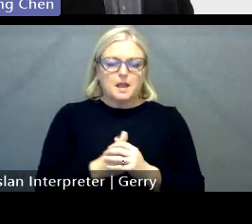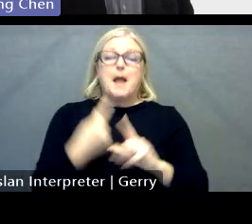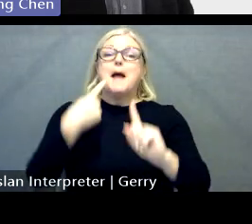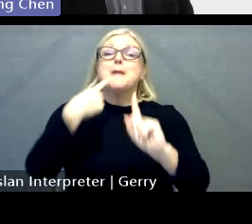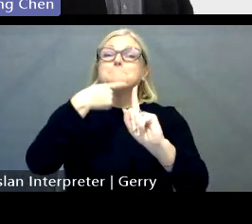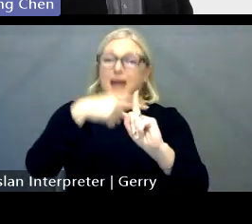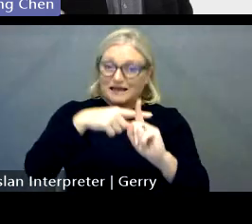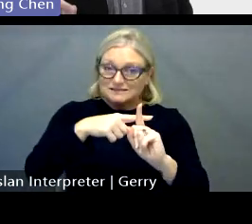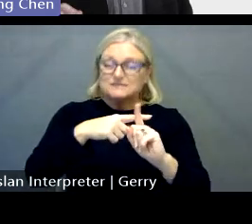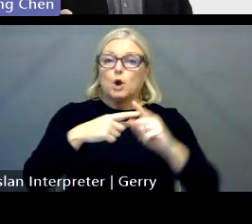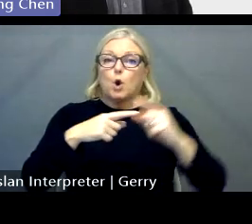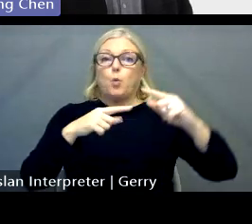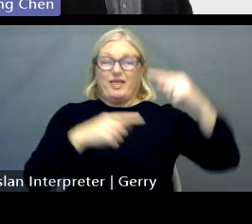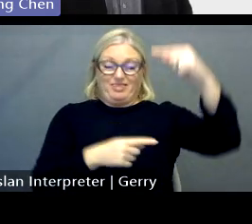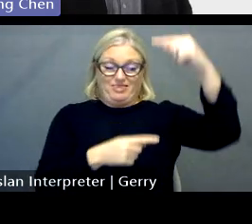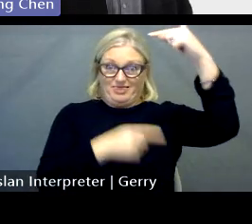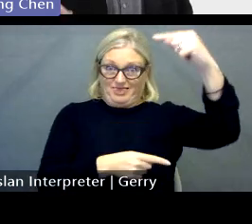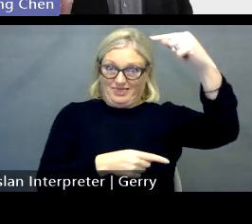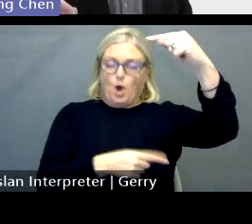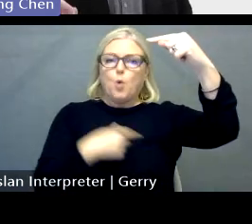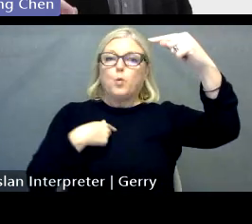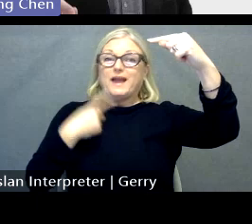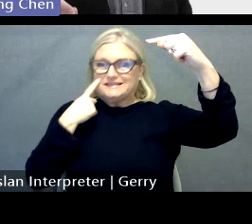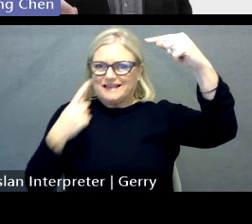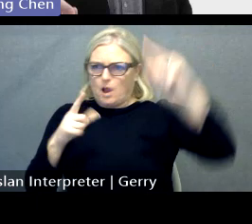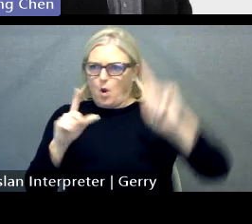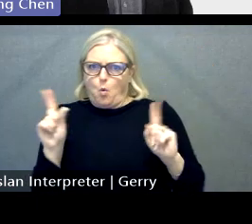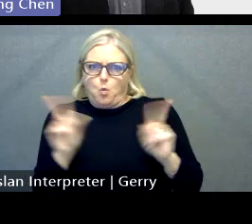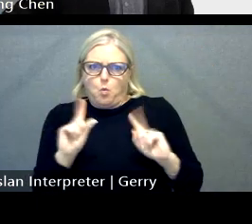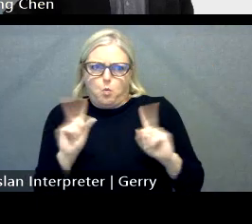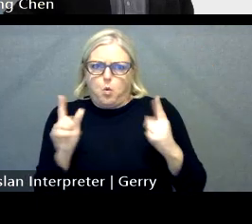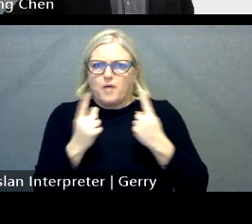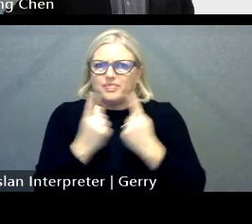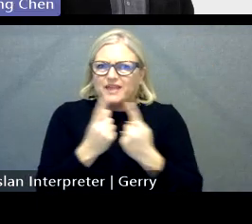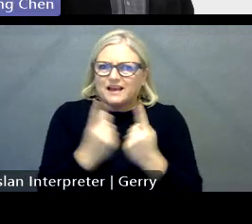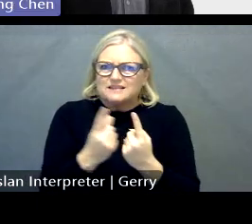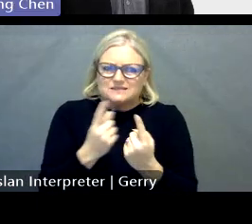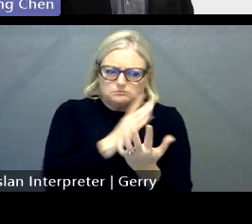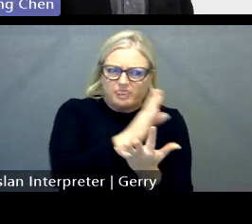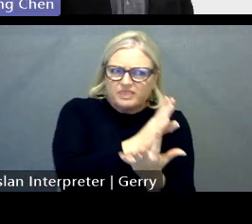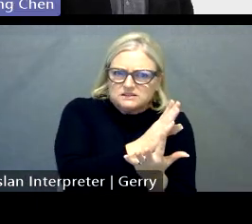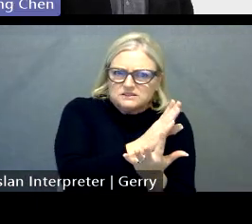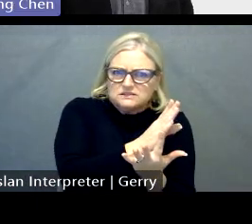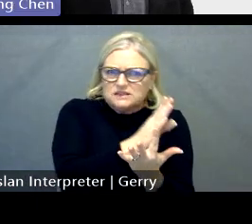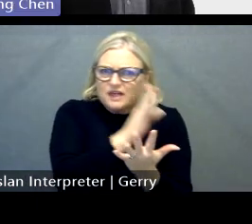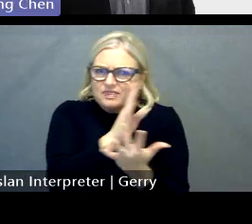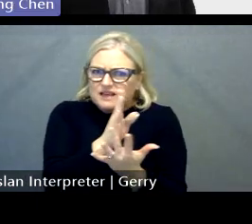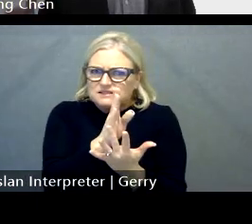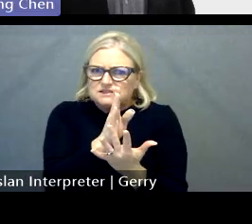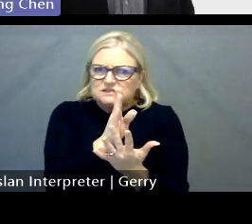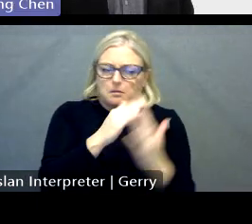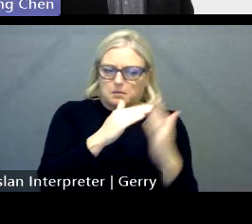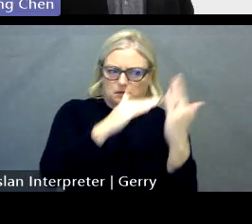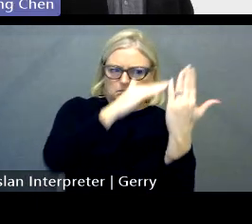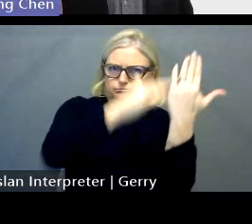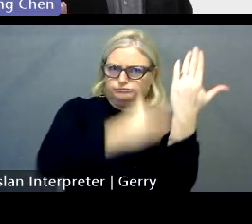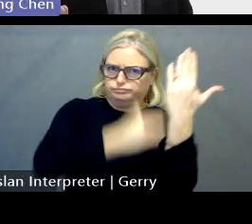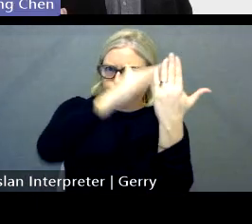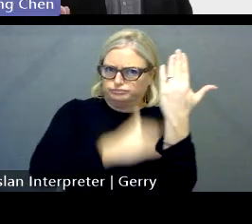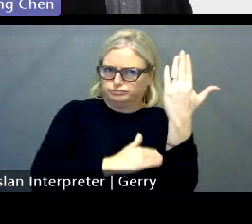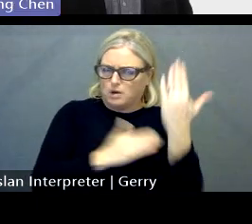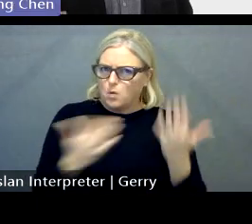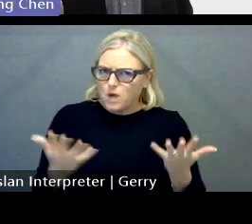0 represents the lowest well-being level defined by DWI. And to calculate the score, in this case, we